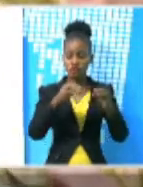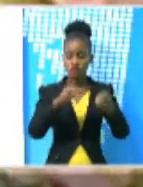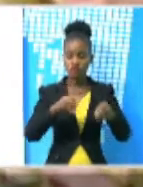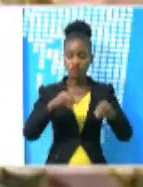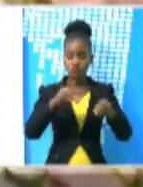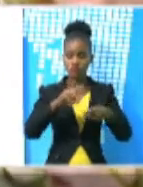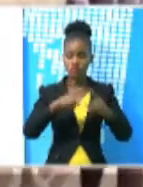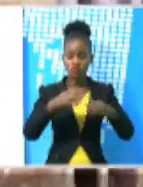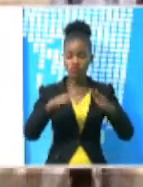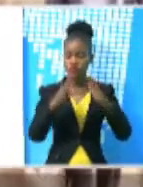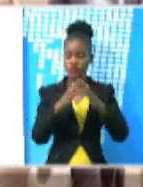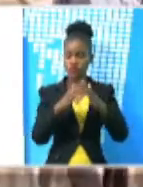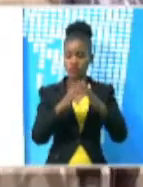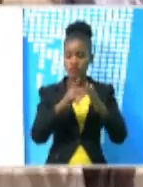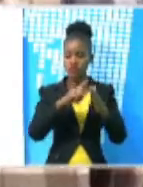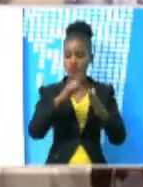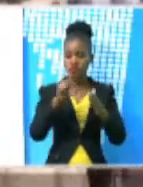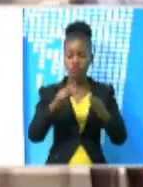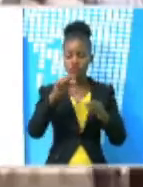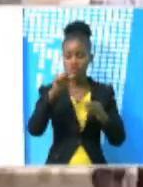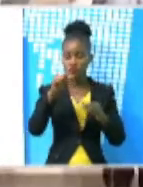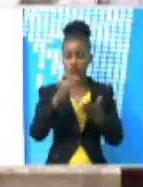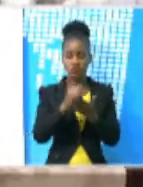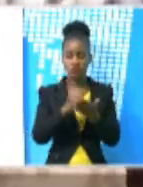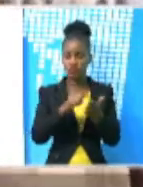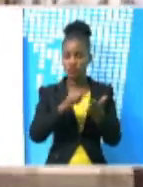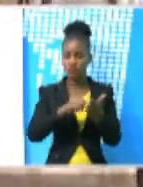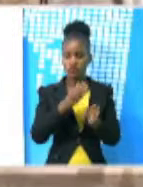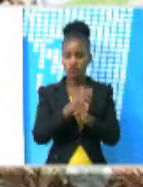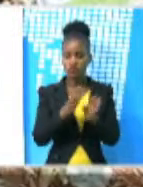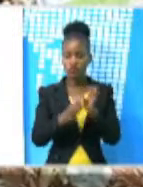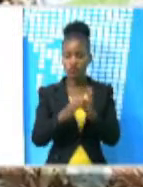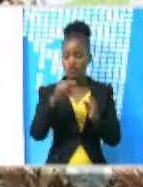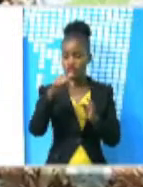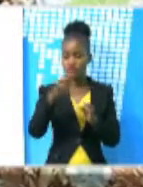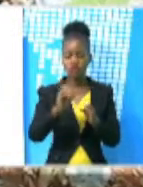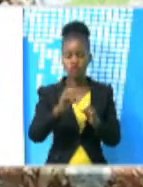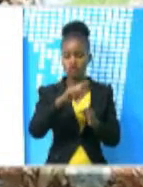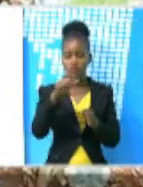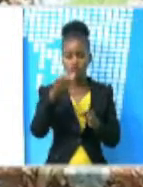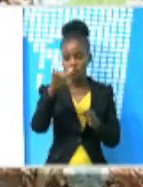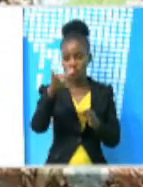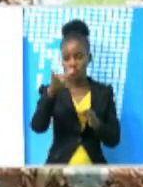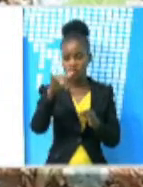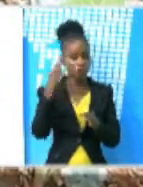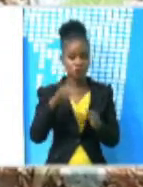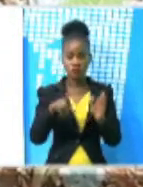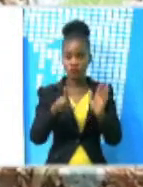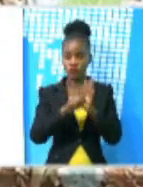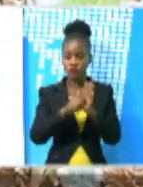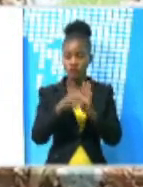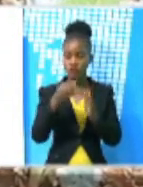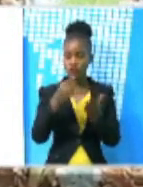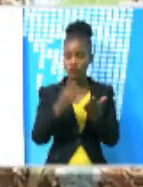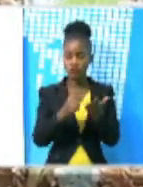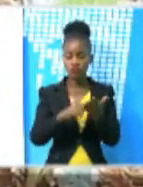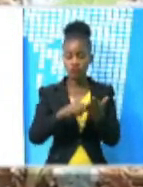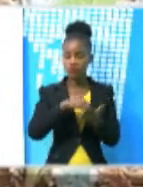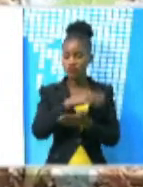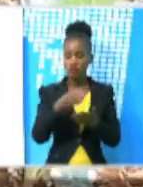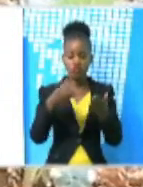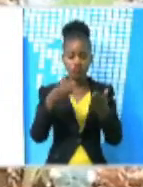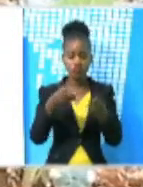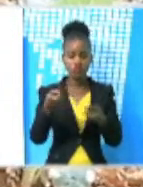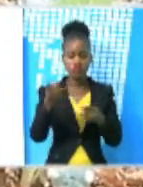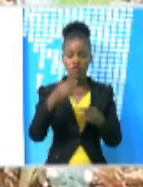agricultural-linked households. Being smaller holder as a sector contributes 72% of the labor force. Uganda's Farmers